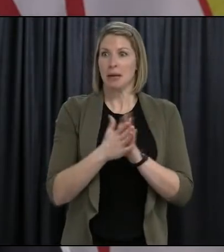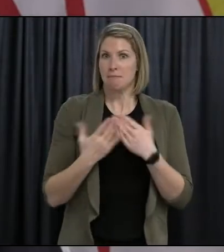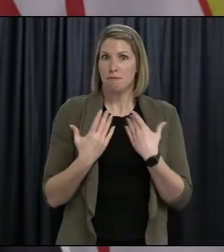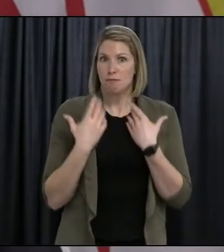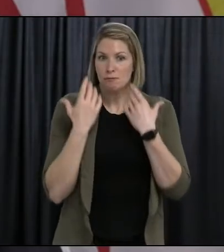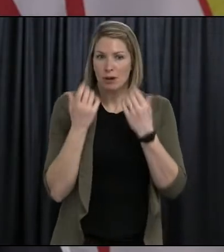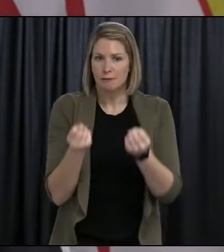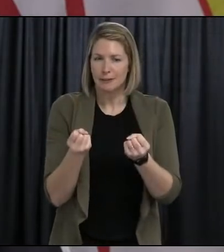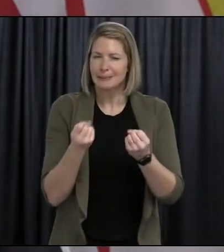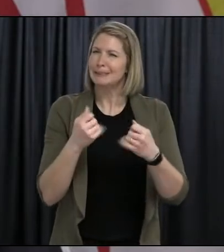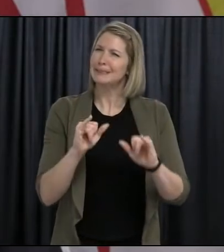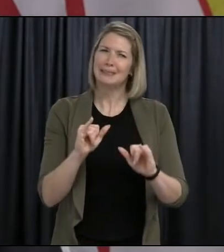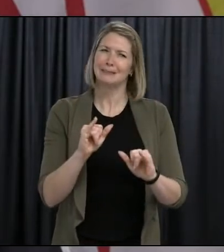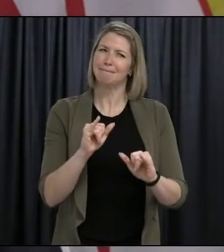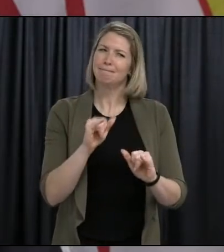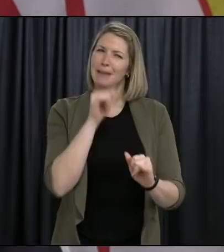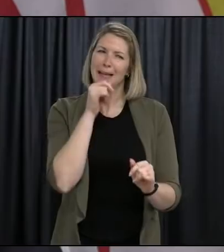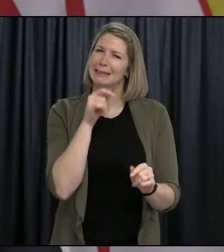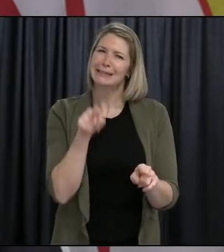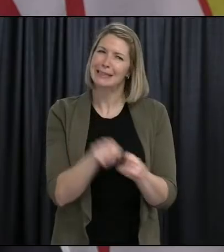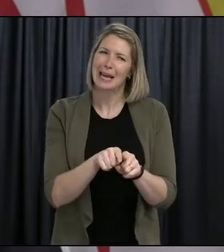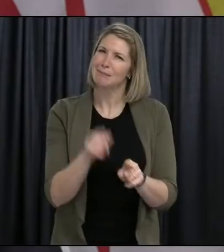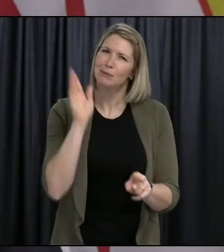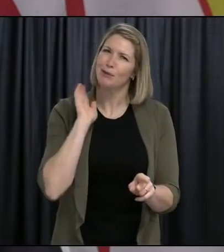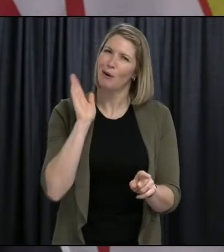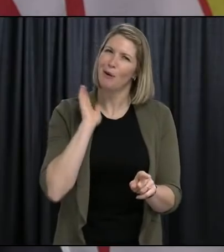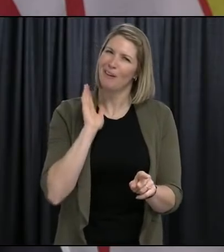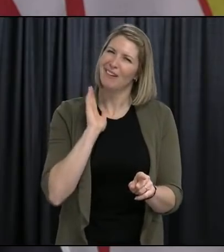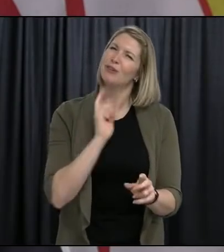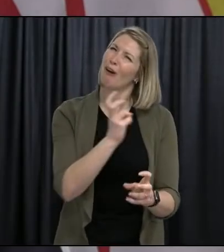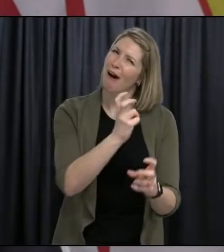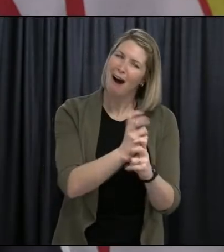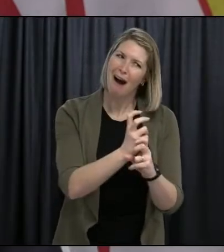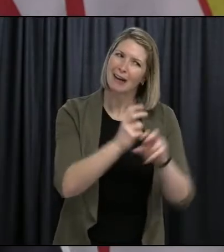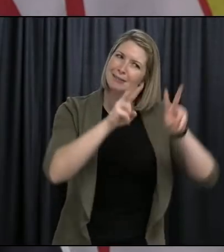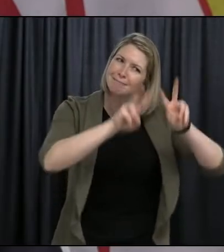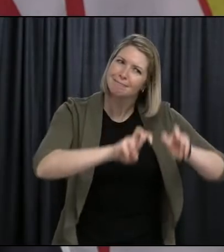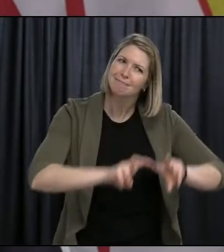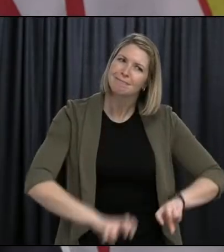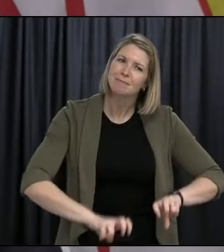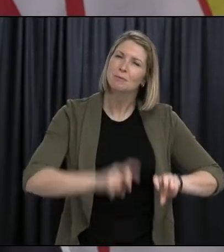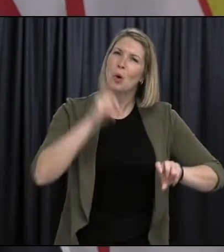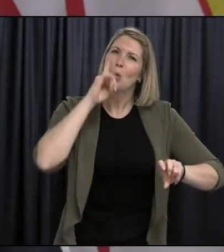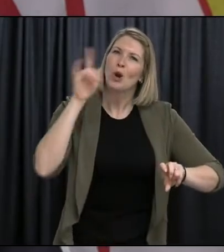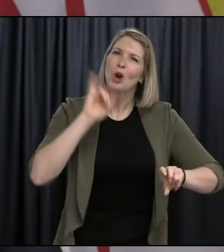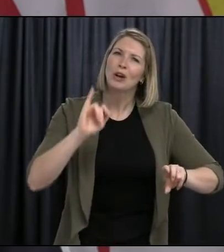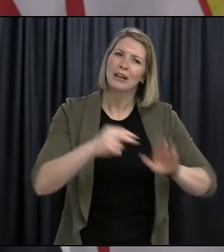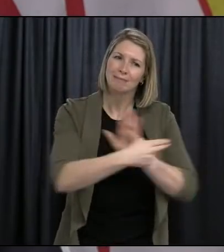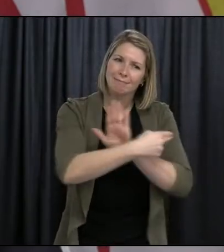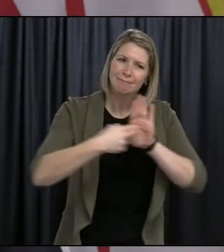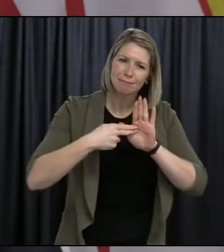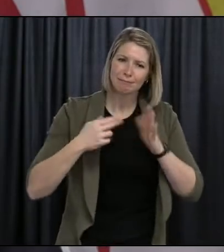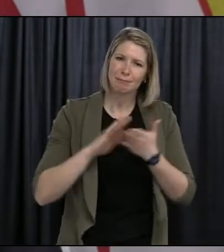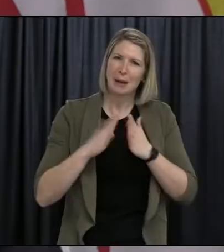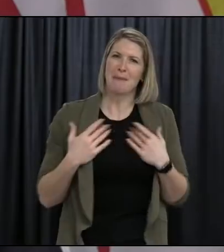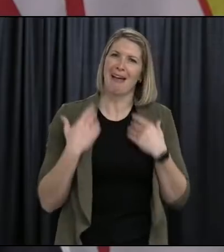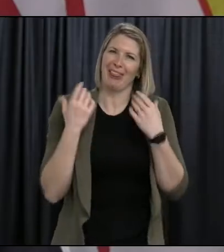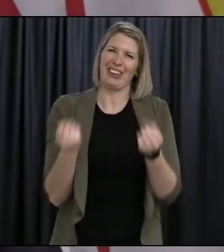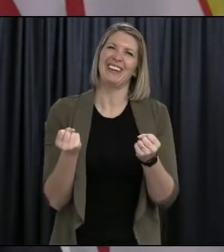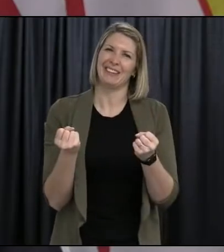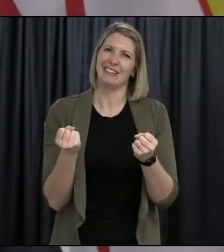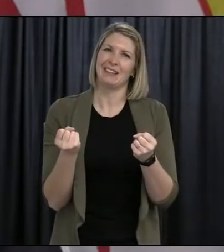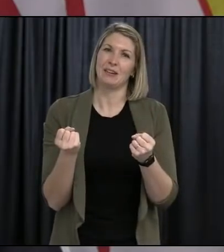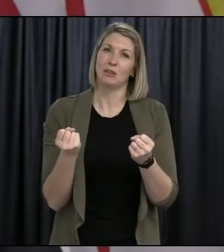important for us to protect that vulnerable group of seniors who are in long-term care facilities and personal care homes.